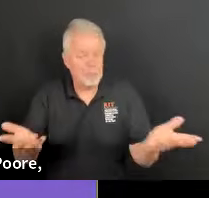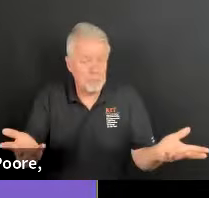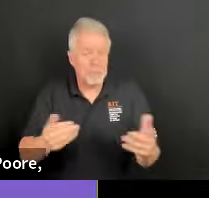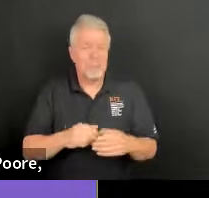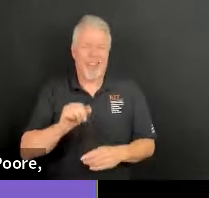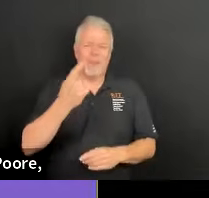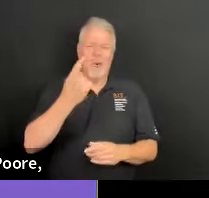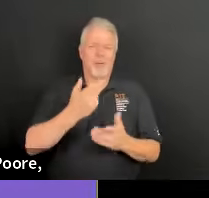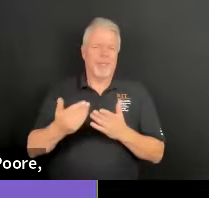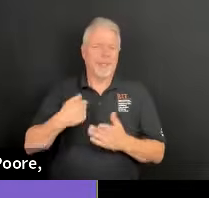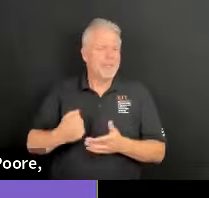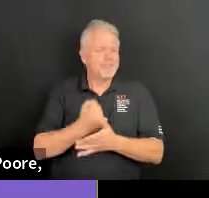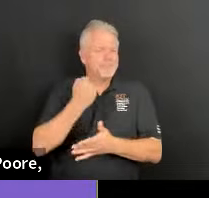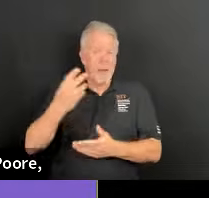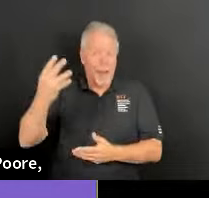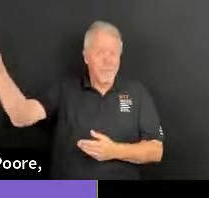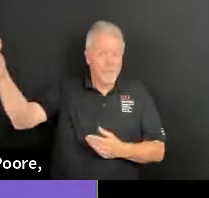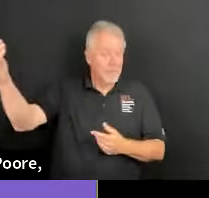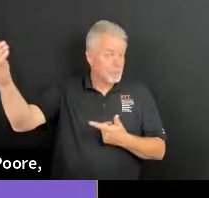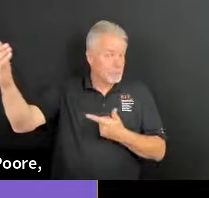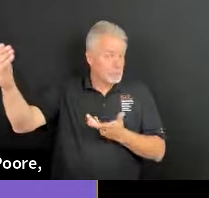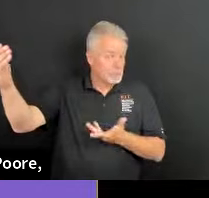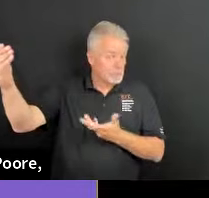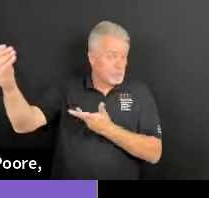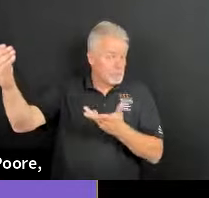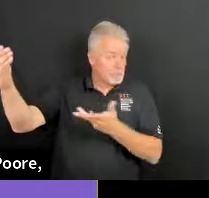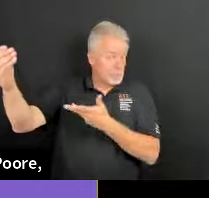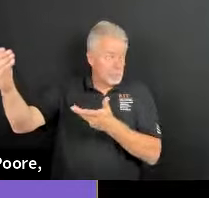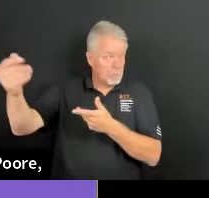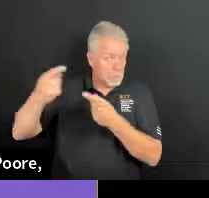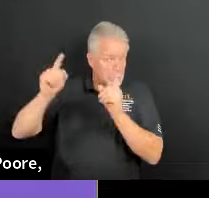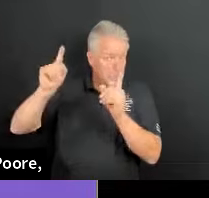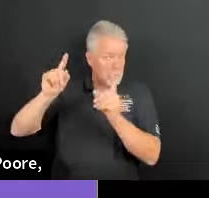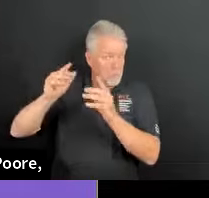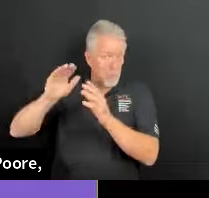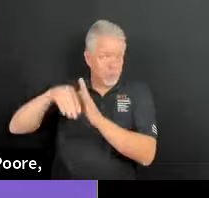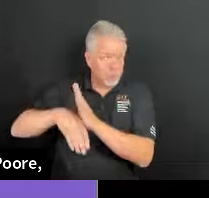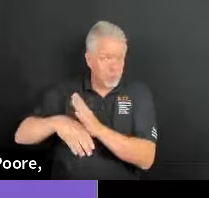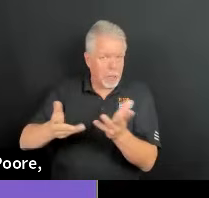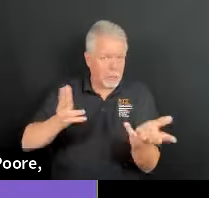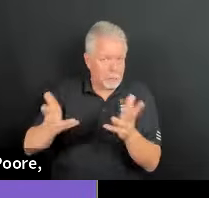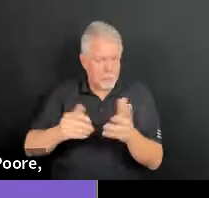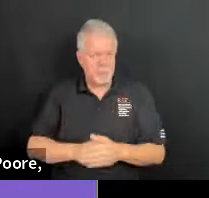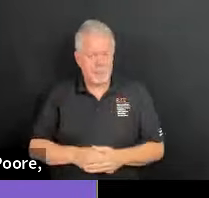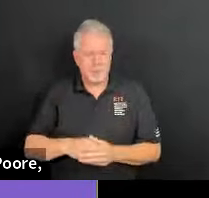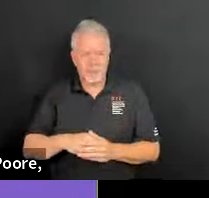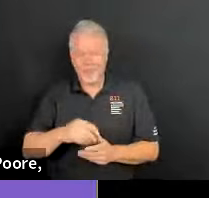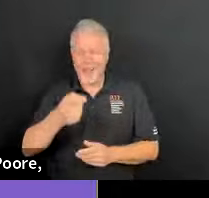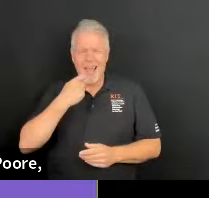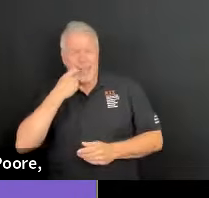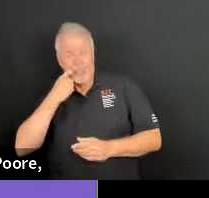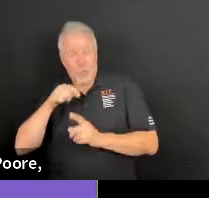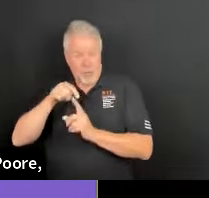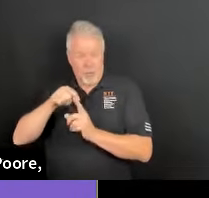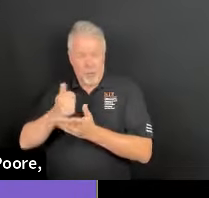connection. They did leave, and, you know, I hope they're doing well. Unfortunately, after a person